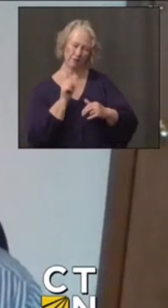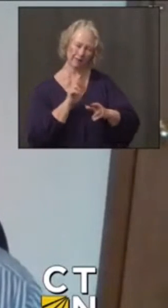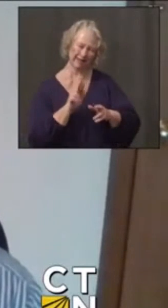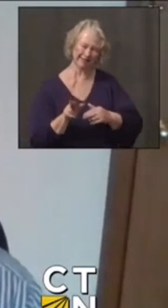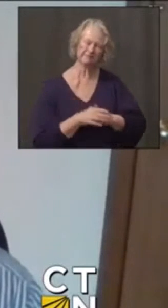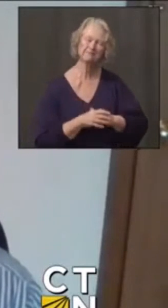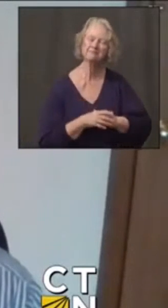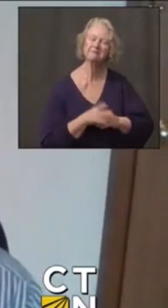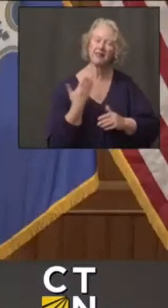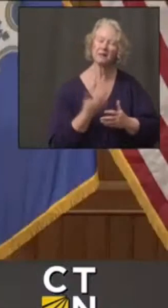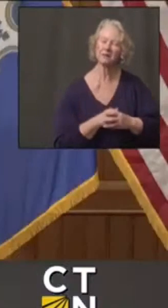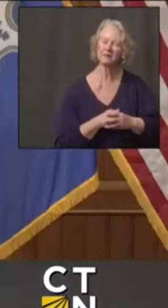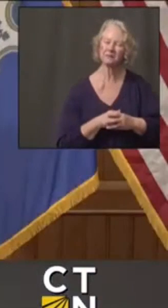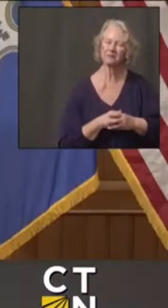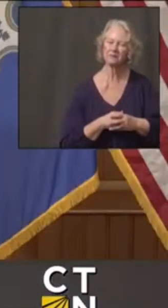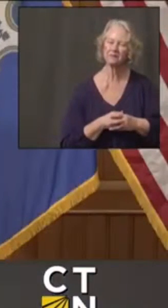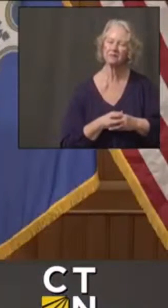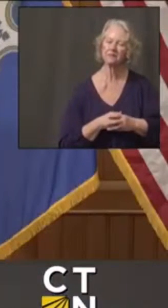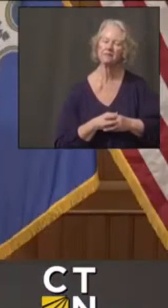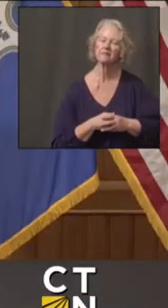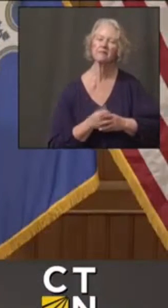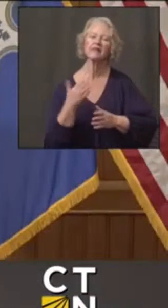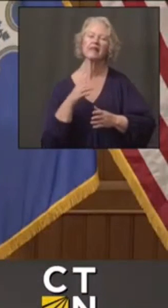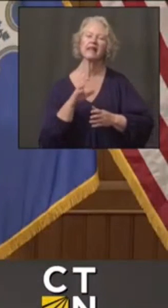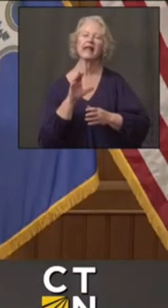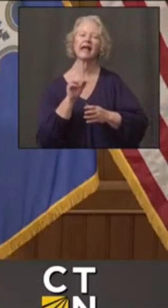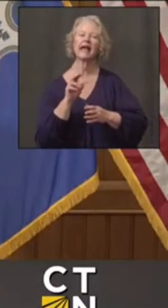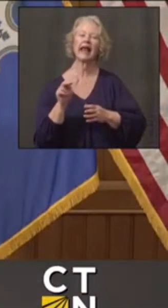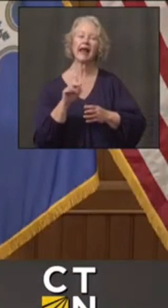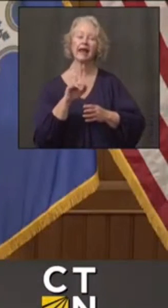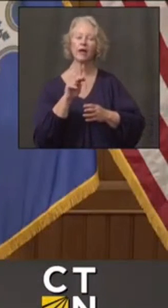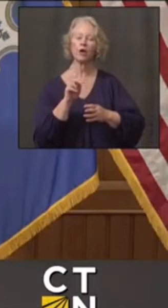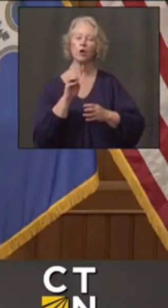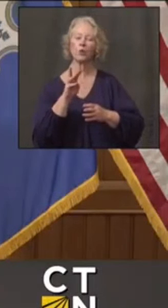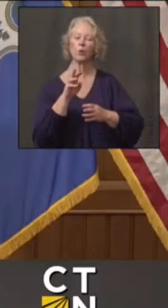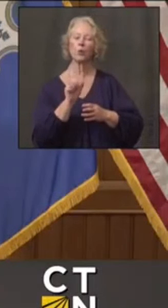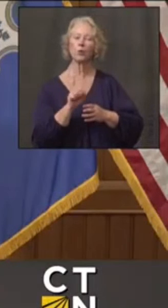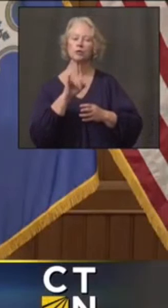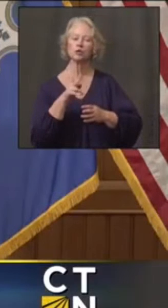Thank you. All right, up next is Connecticut News Junkie.